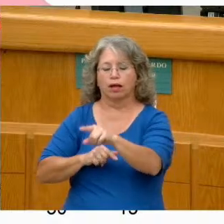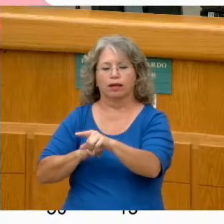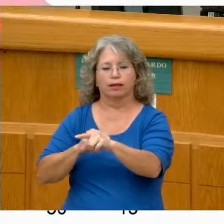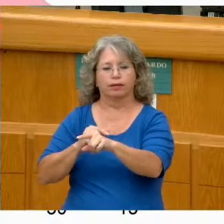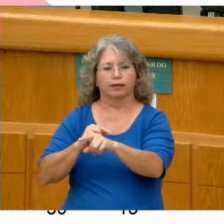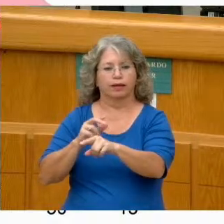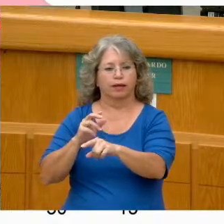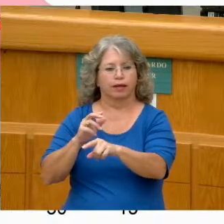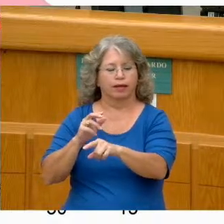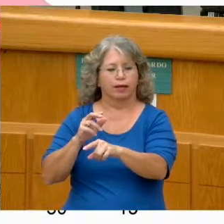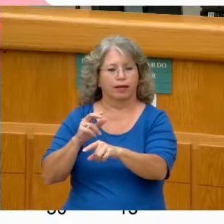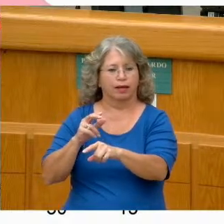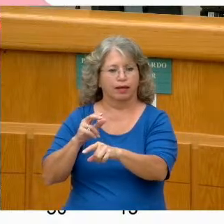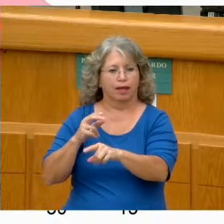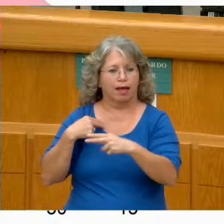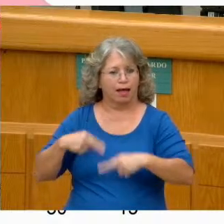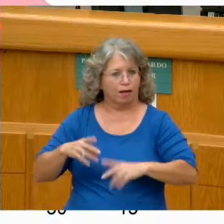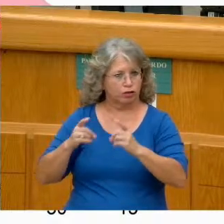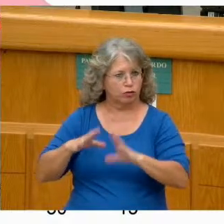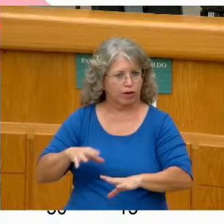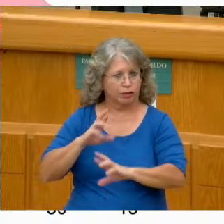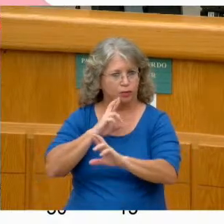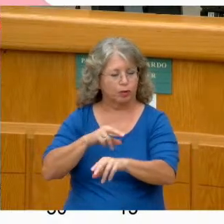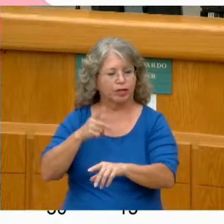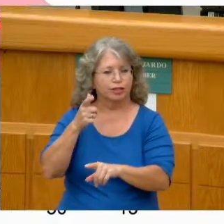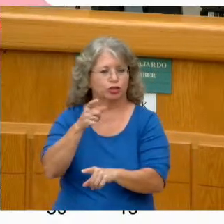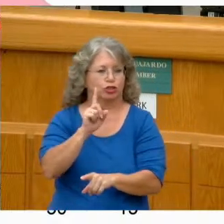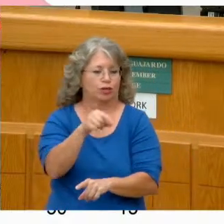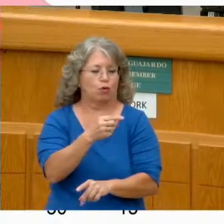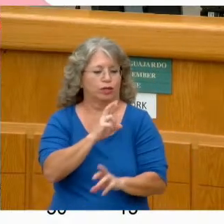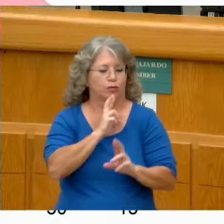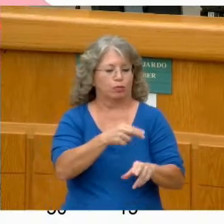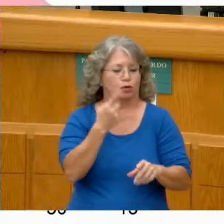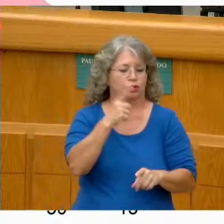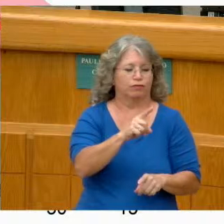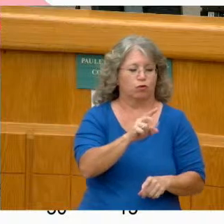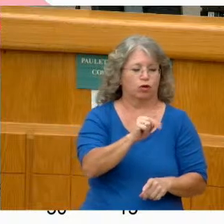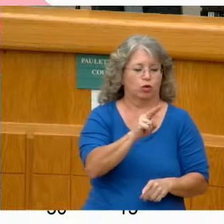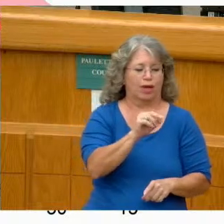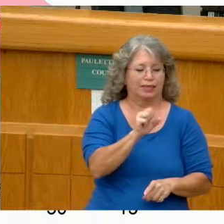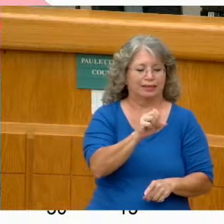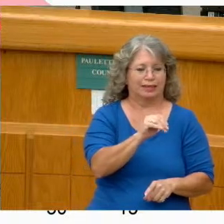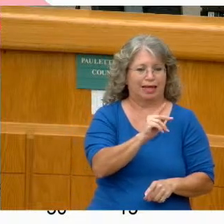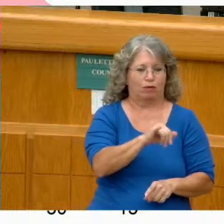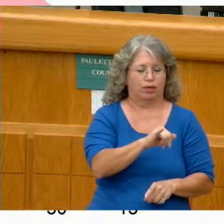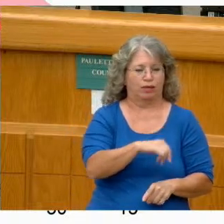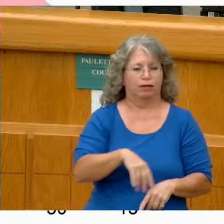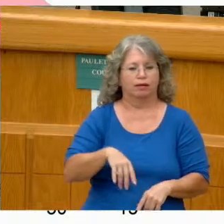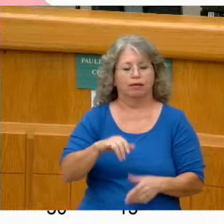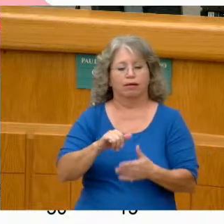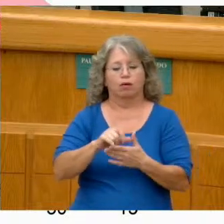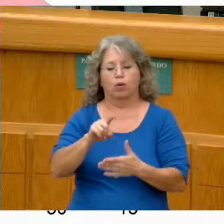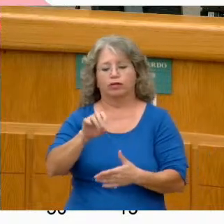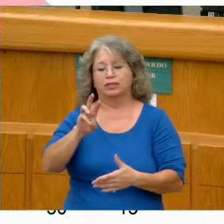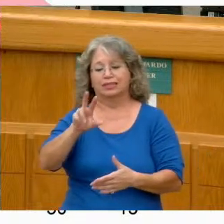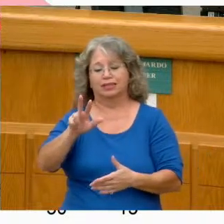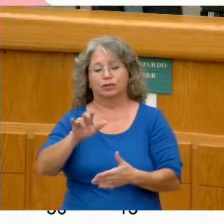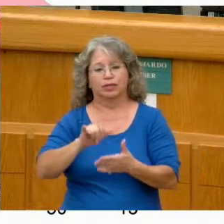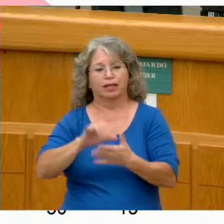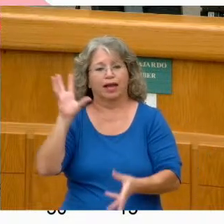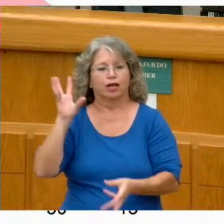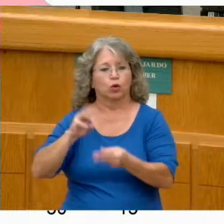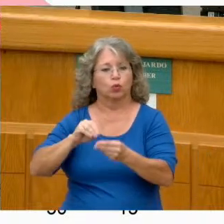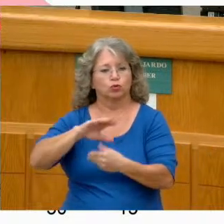told us about because she's just reporting for Nueces County. This number, 163, accounts for all of the counties in the Coastal